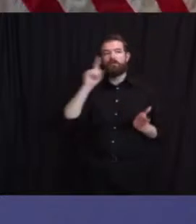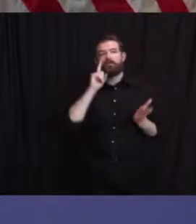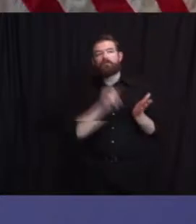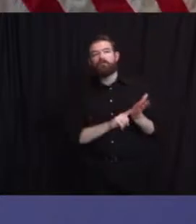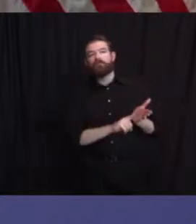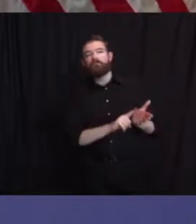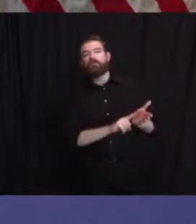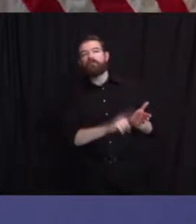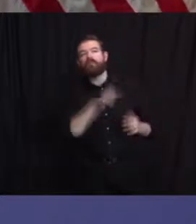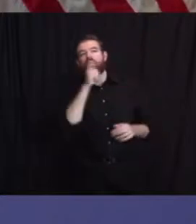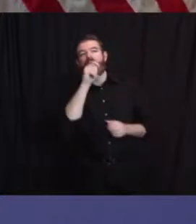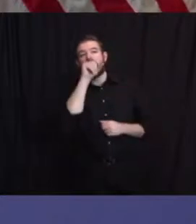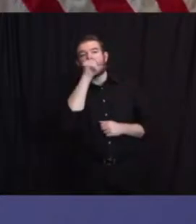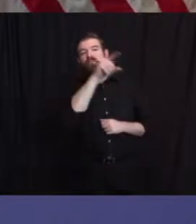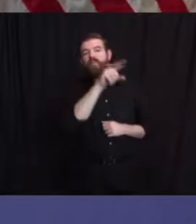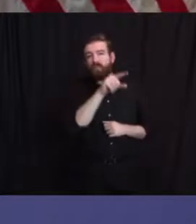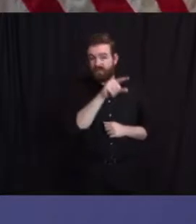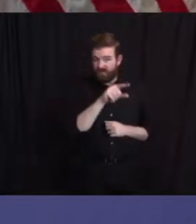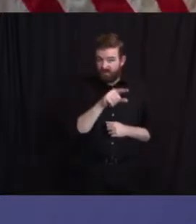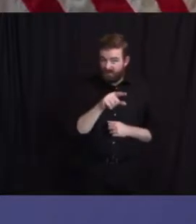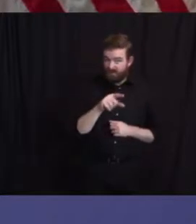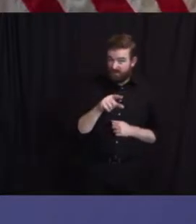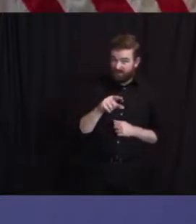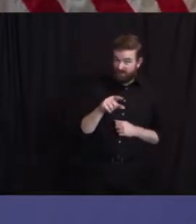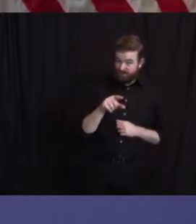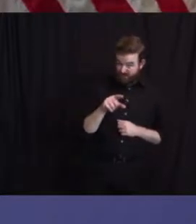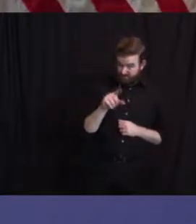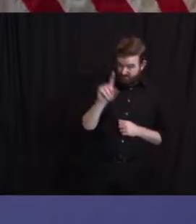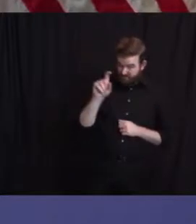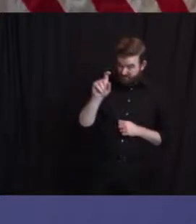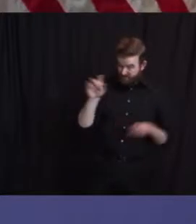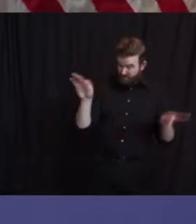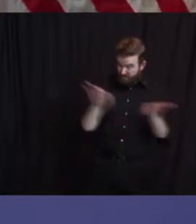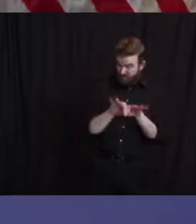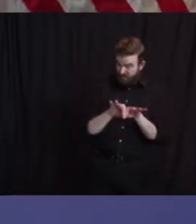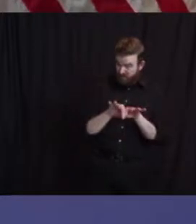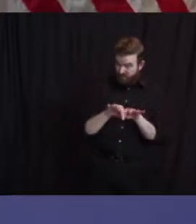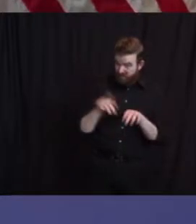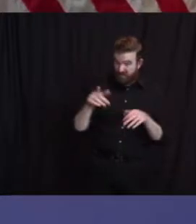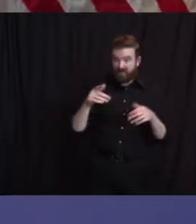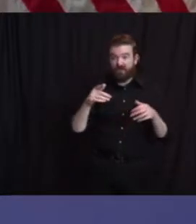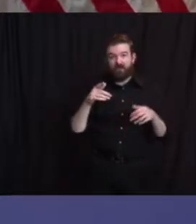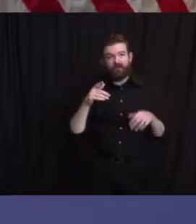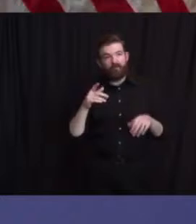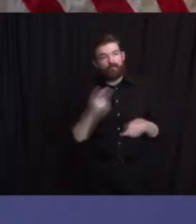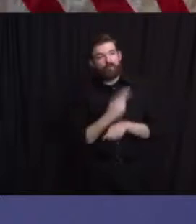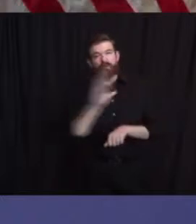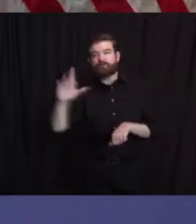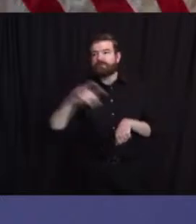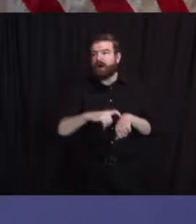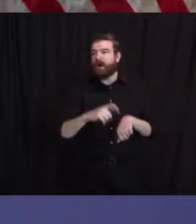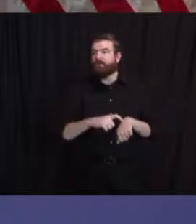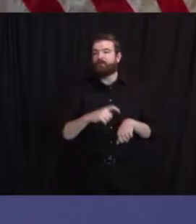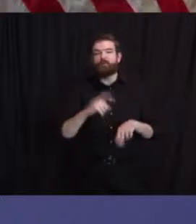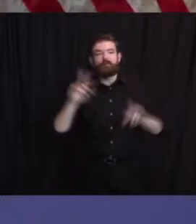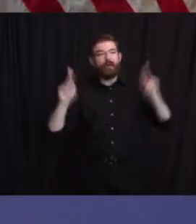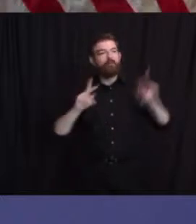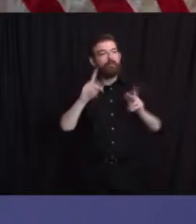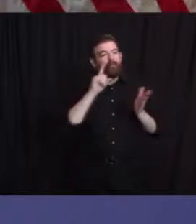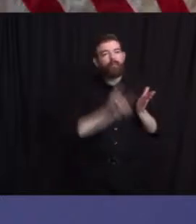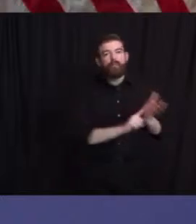Vote by mail is your first question, and your question, Dustin, is do we do any differently based on your example cited